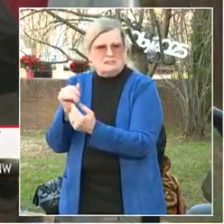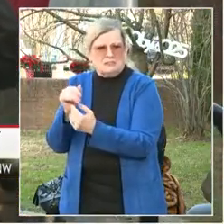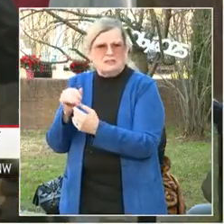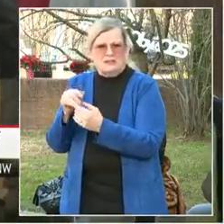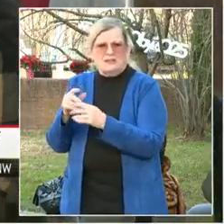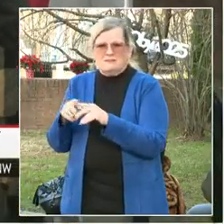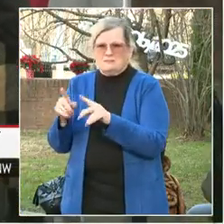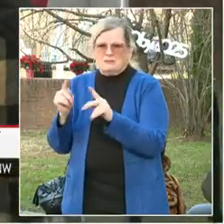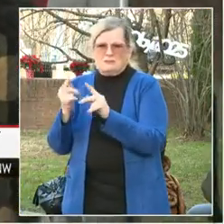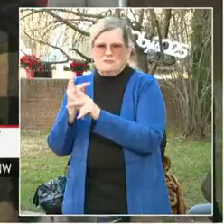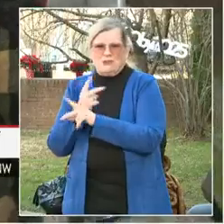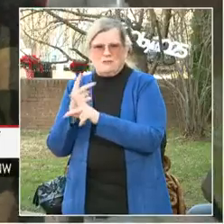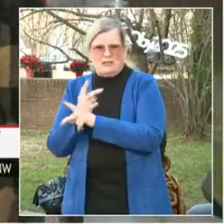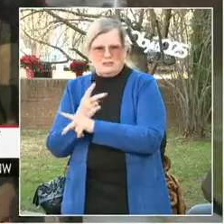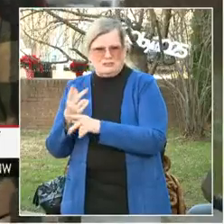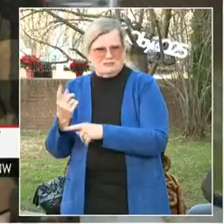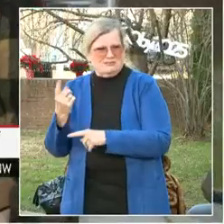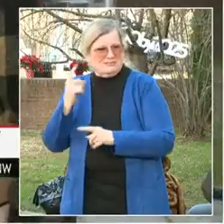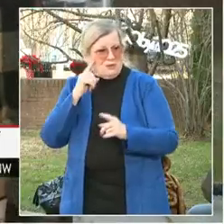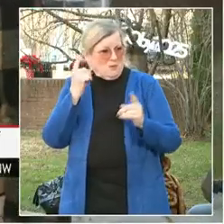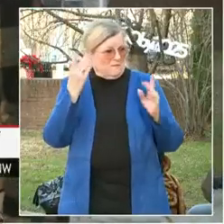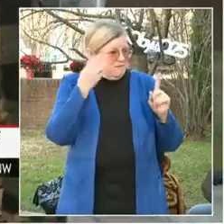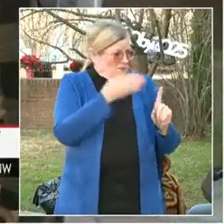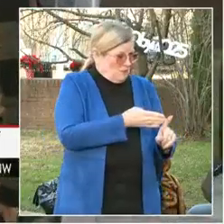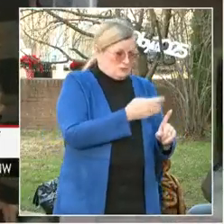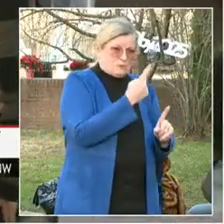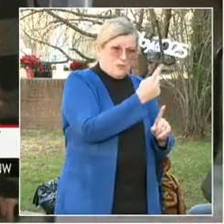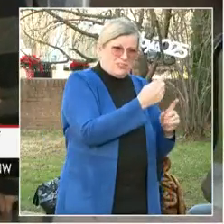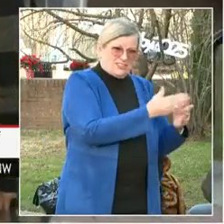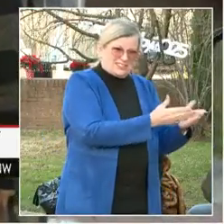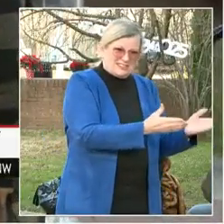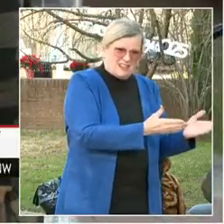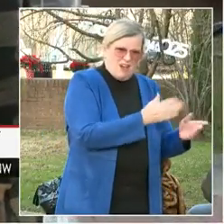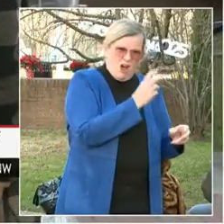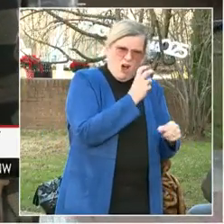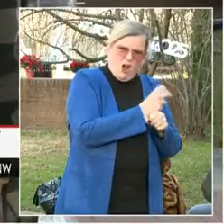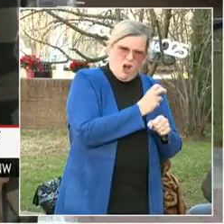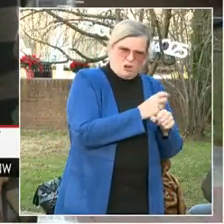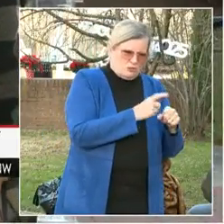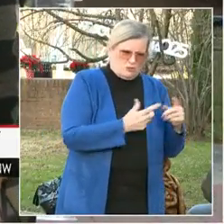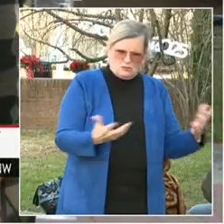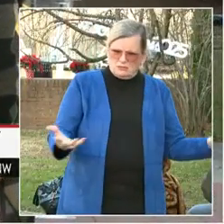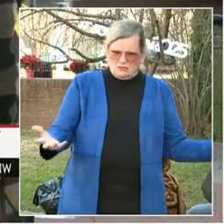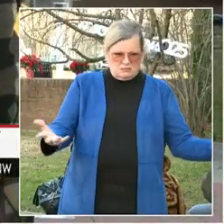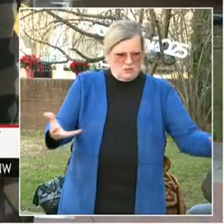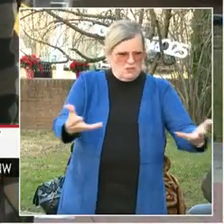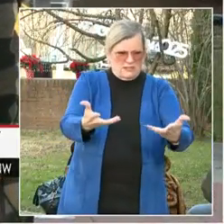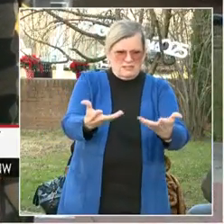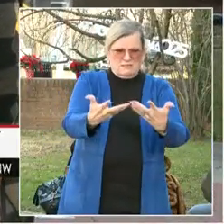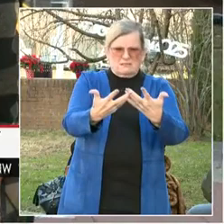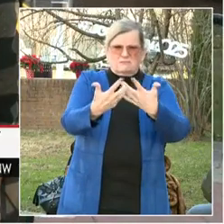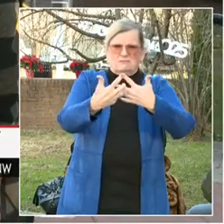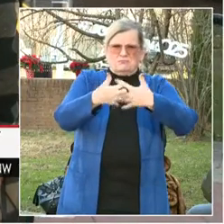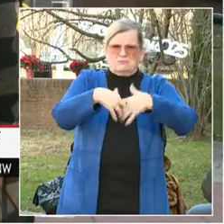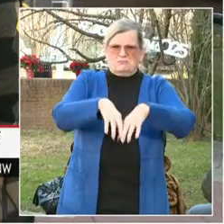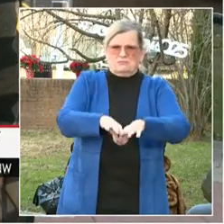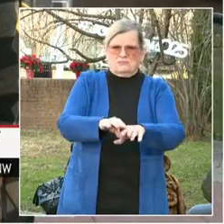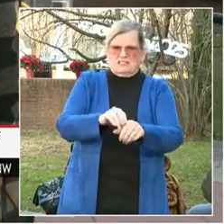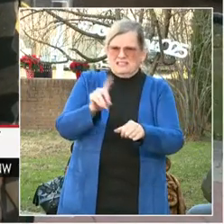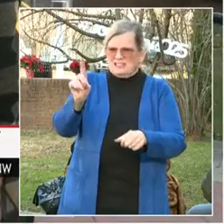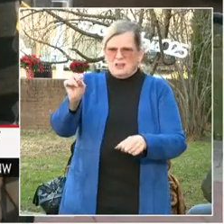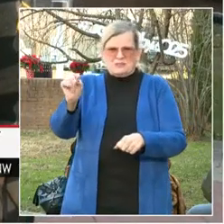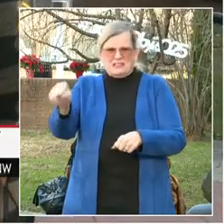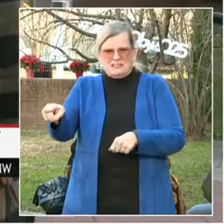in terms of development. And you have DDOT going one way on transportation,